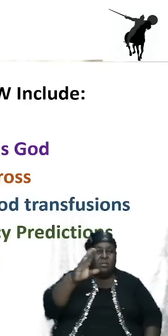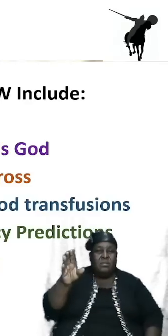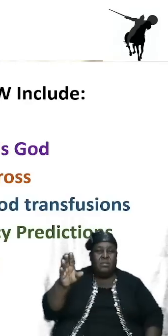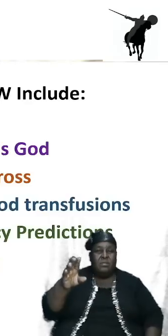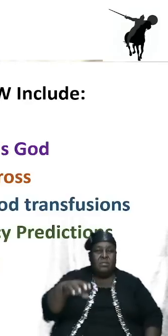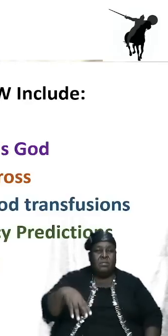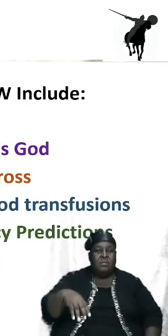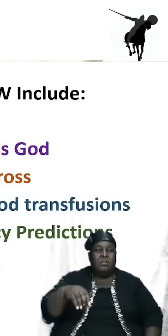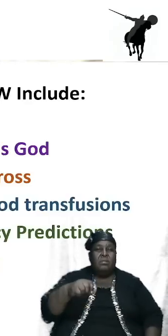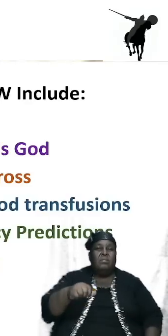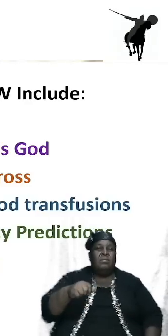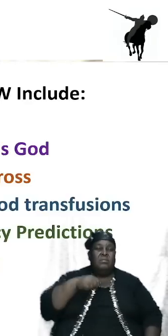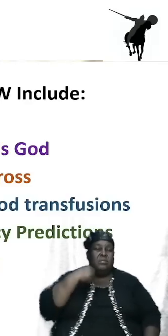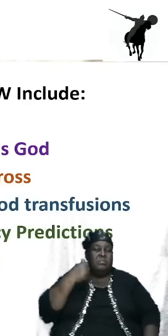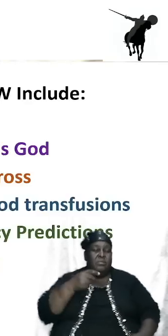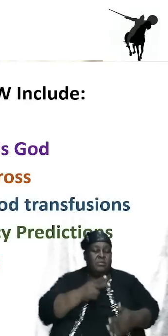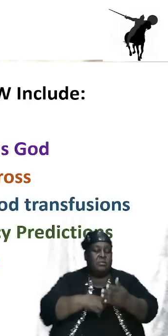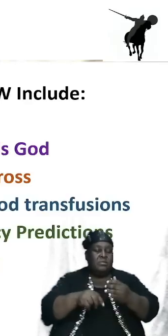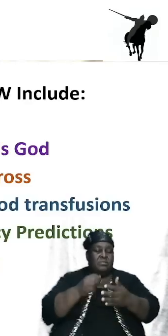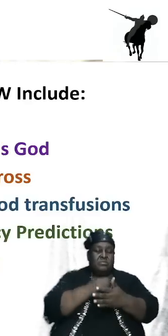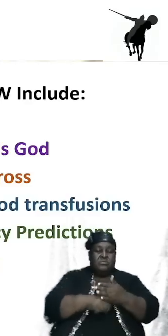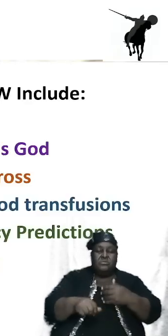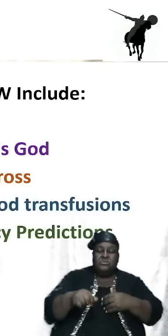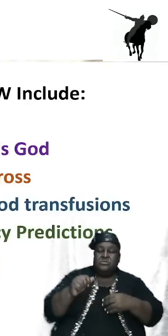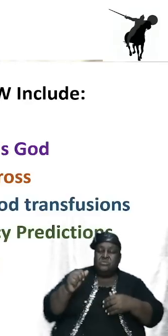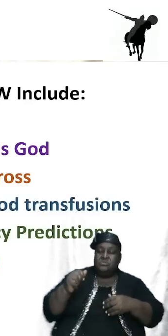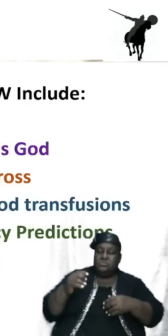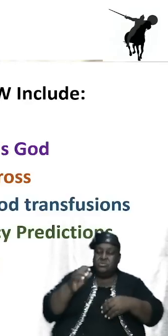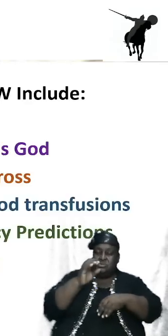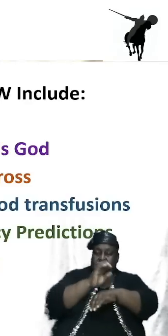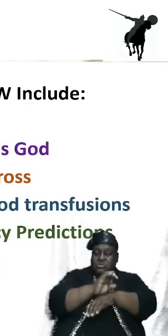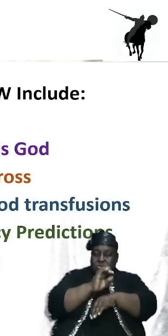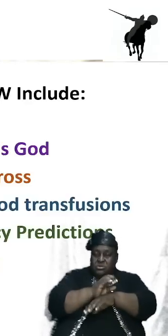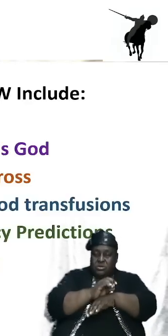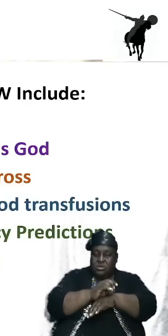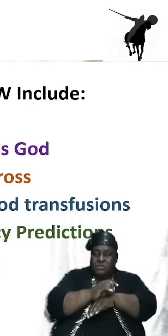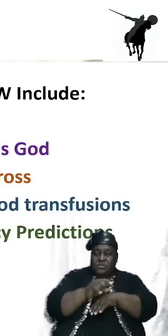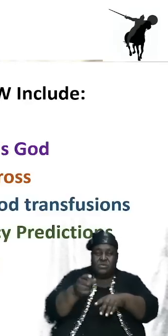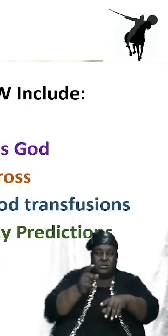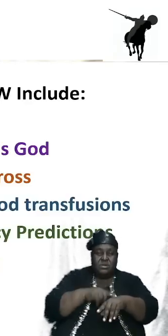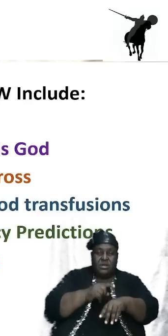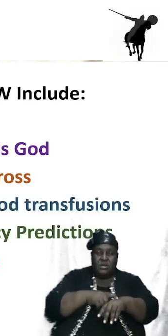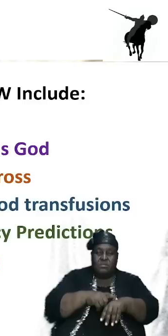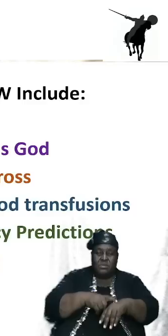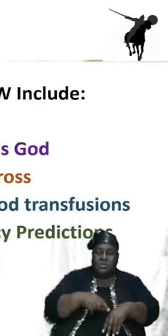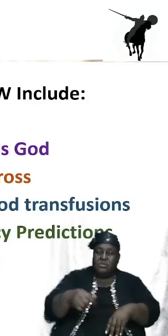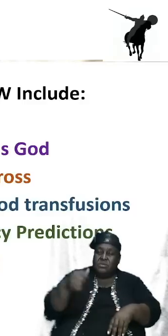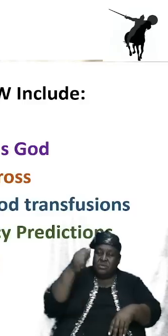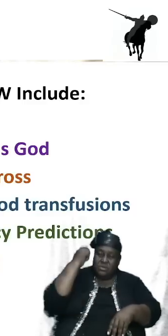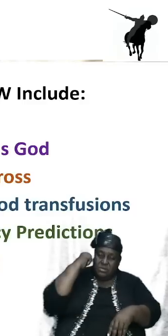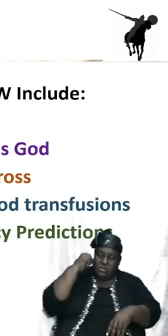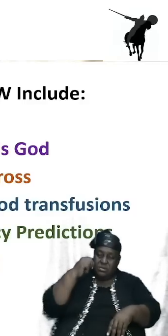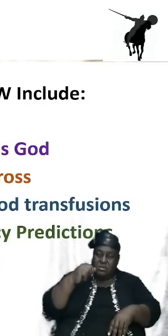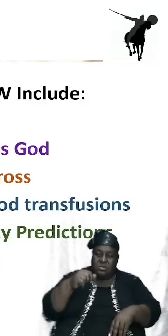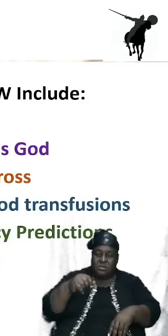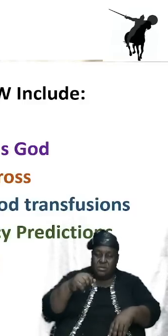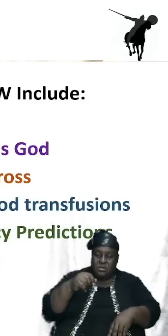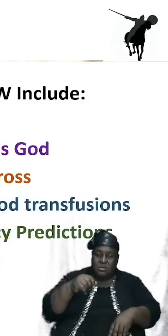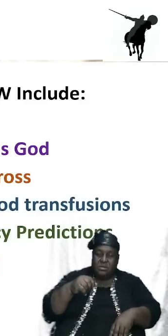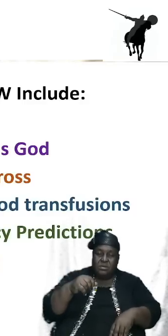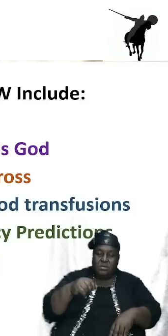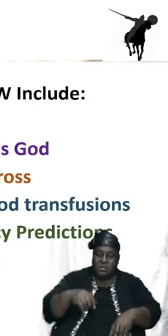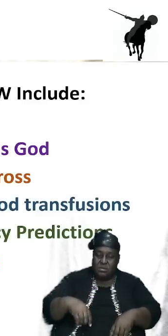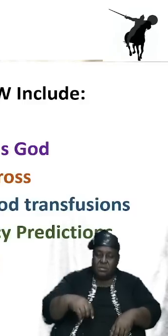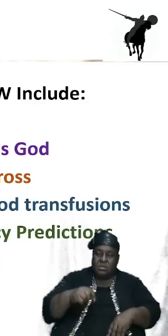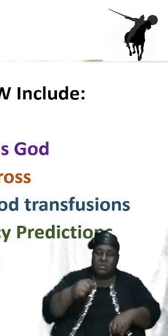some church, some nominal church. But after a while, he rejected the doctrines of Christianity altogether.